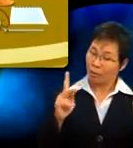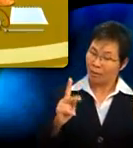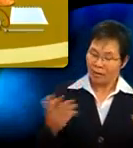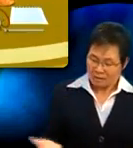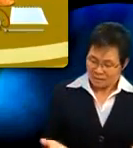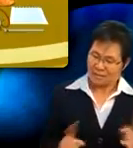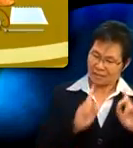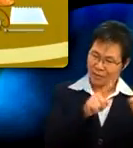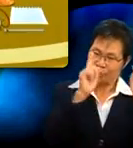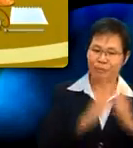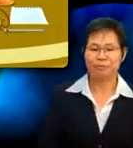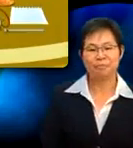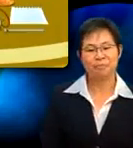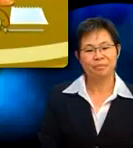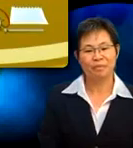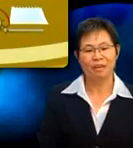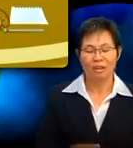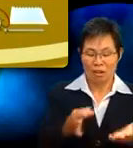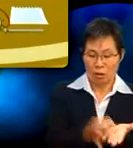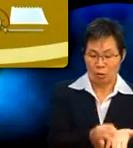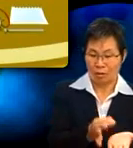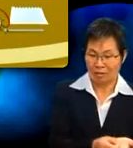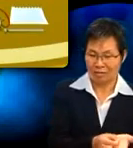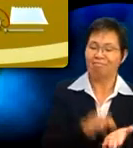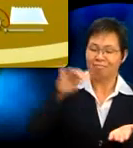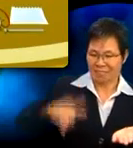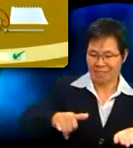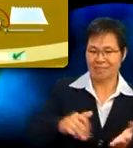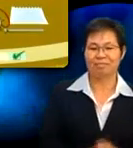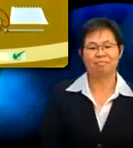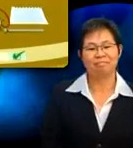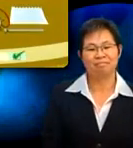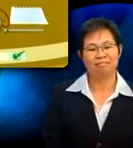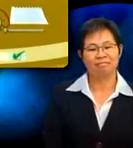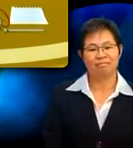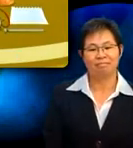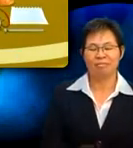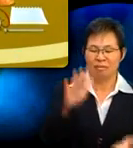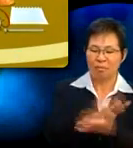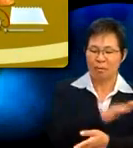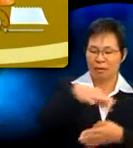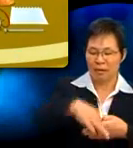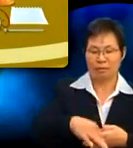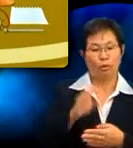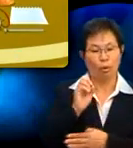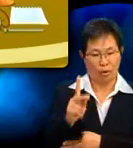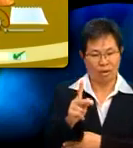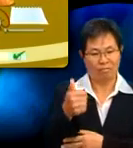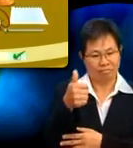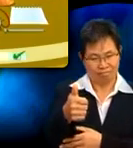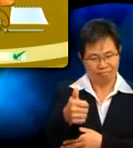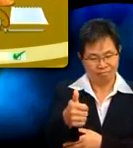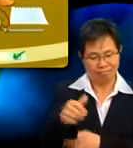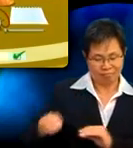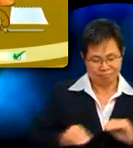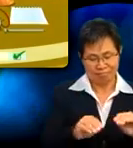Okay, here goes. The coin. Yes. The paper clip. Okay, it